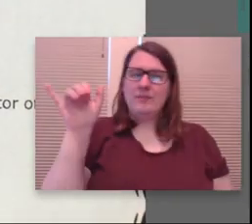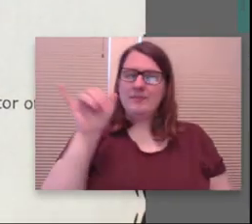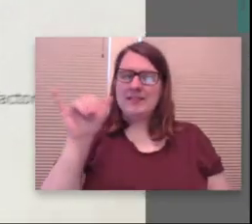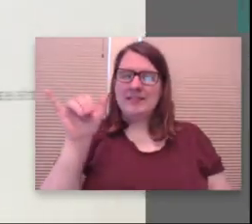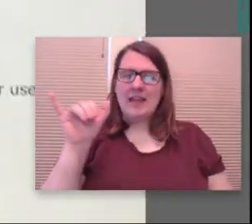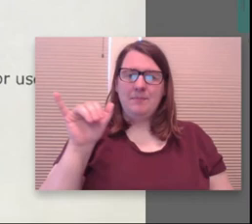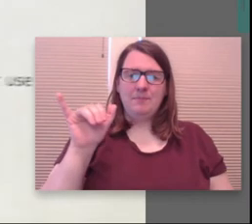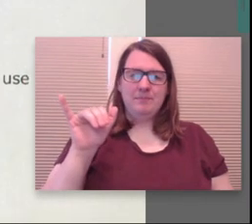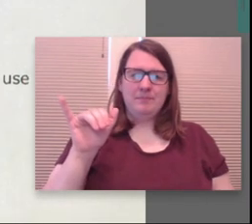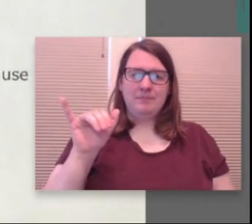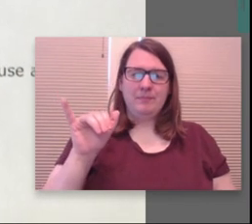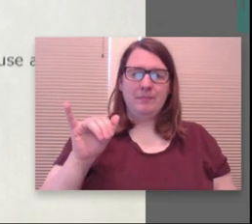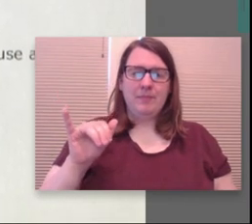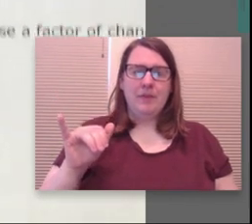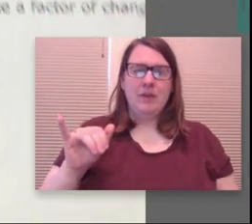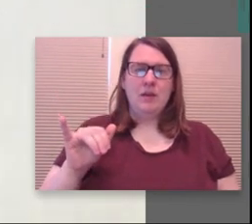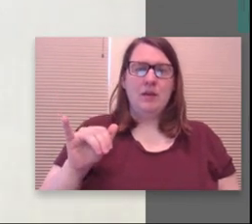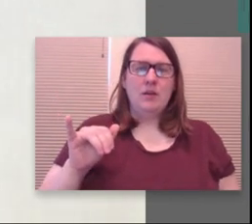Okay, it's the same.